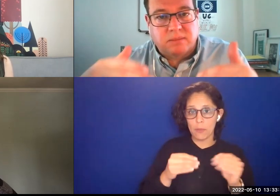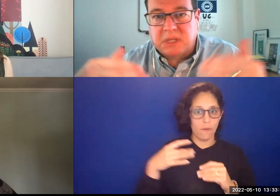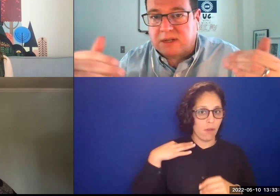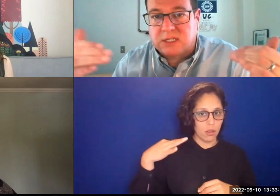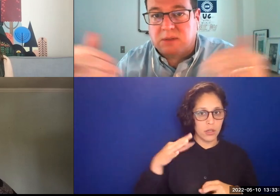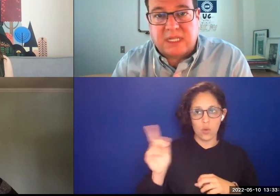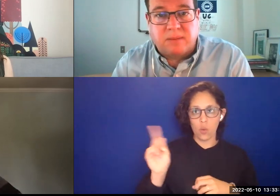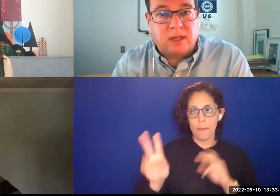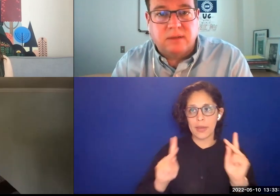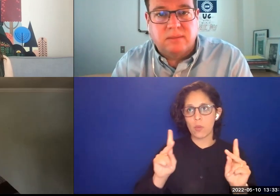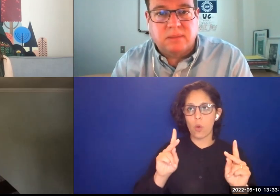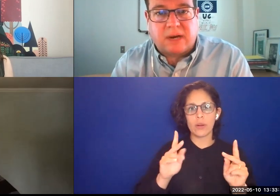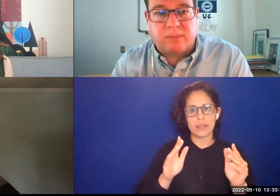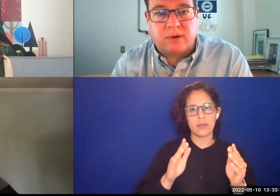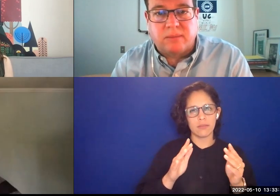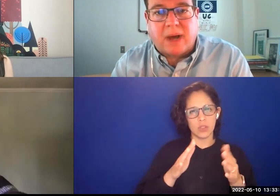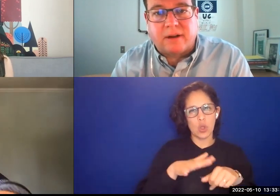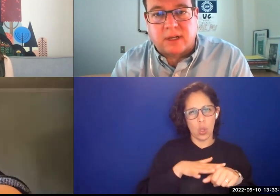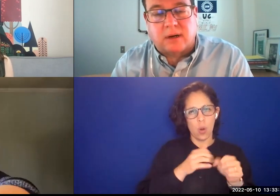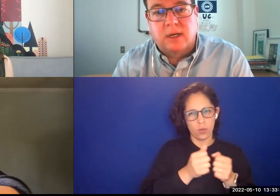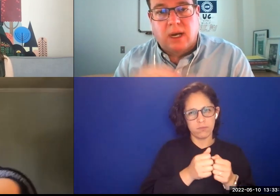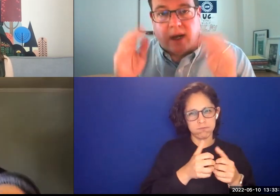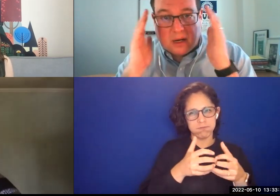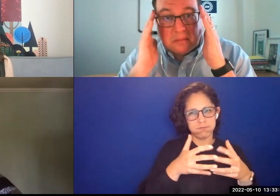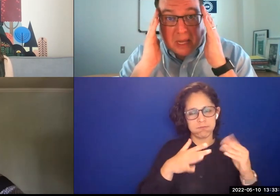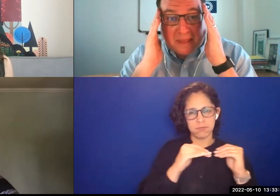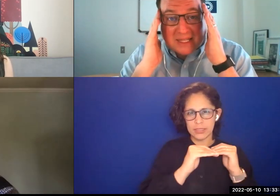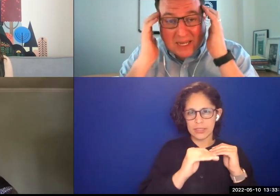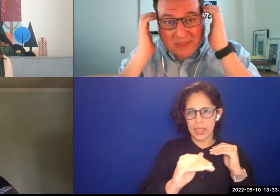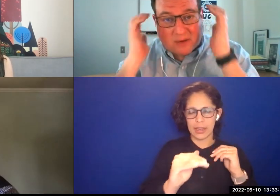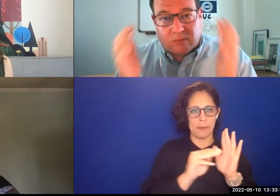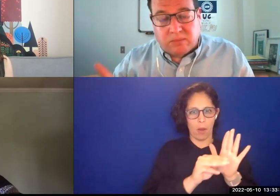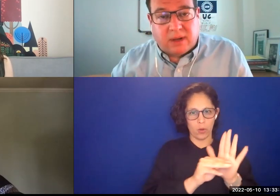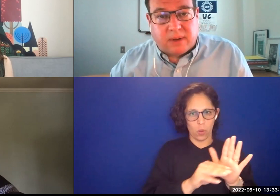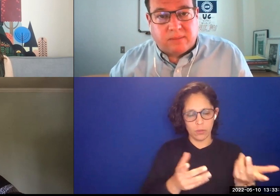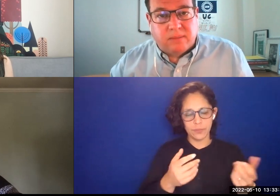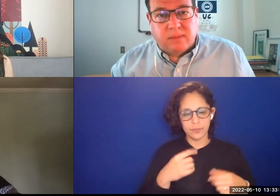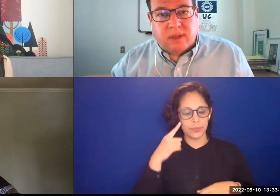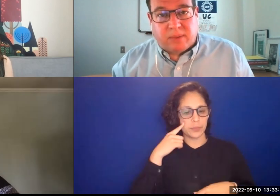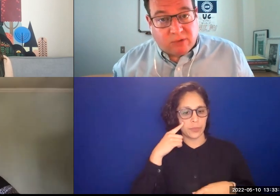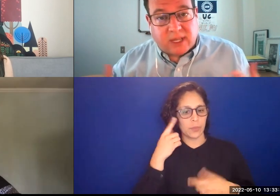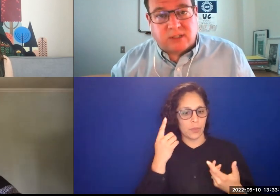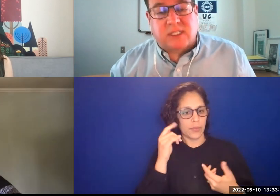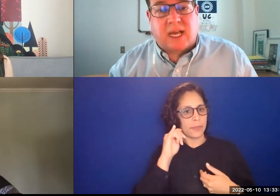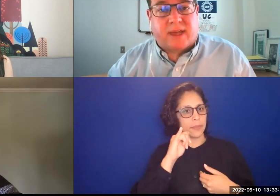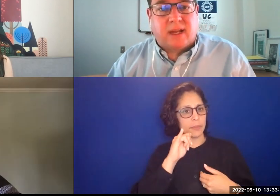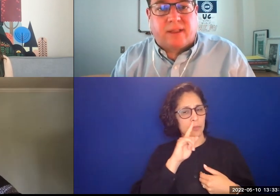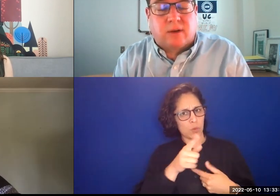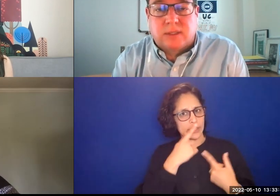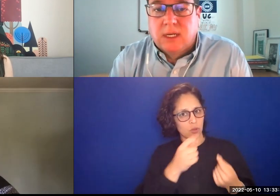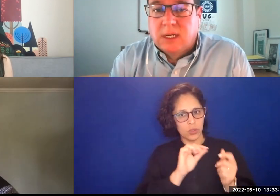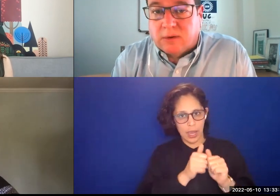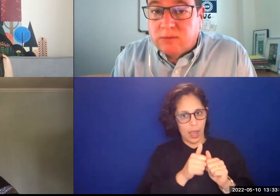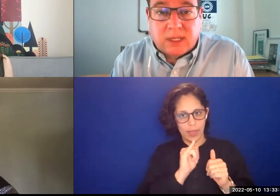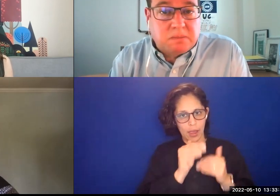of a kind of slow and steady build kind of a model here. And that's, I think, it'd be really interesting to see how that